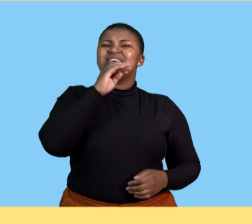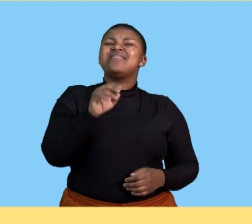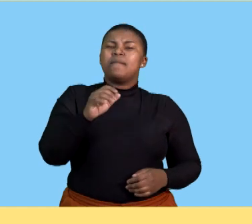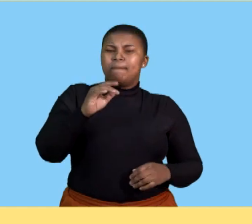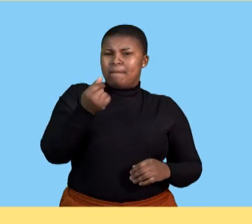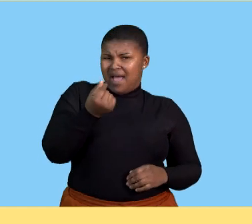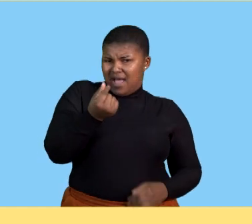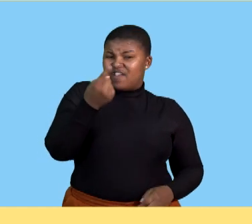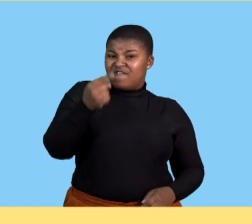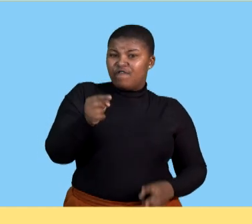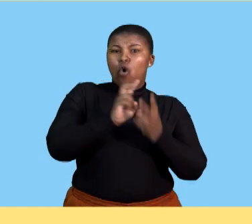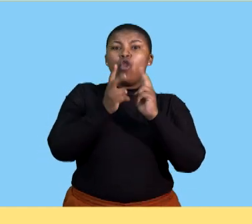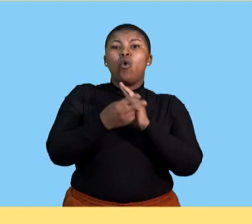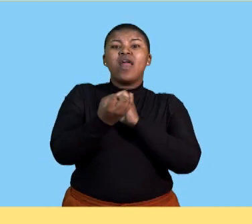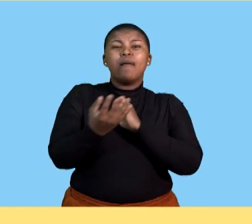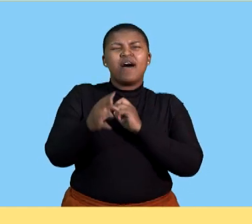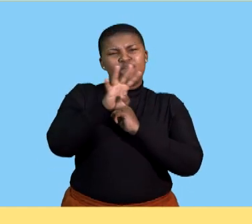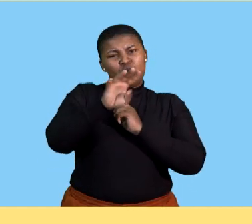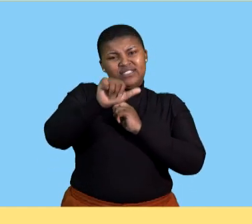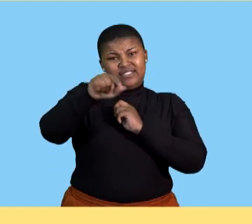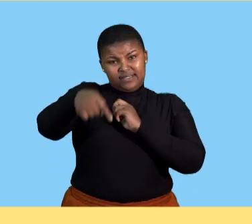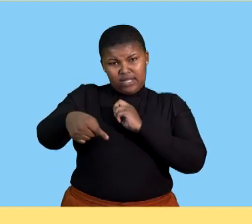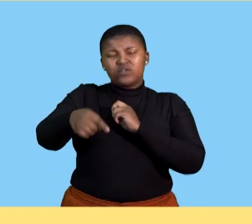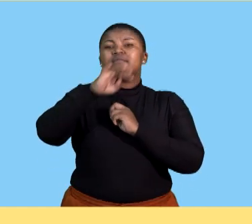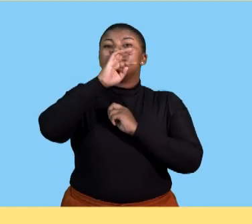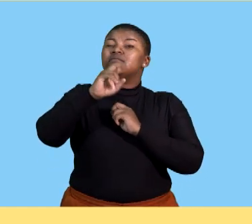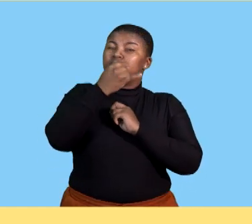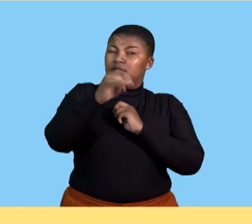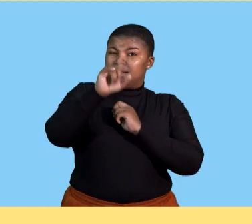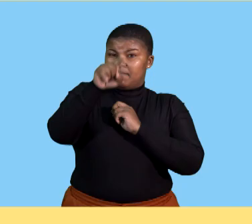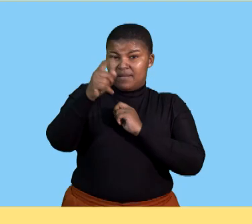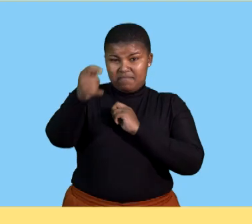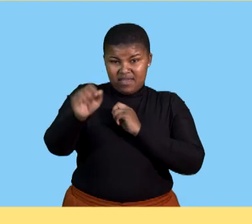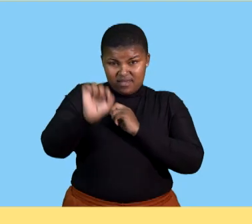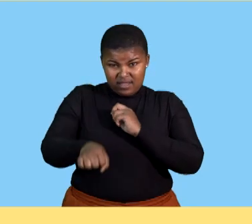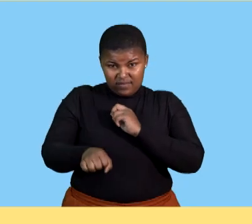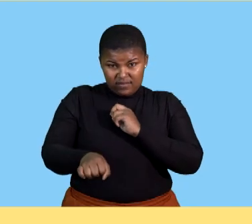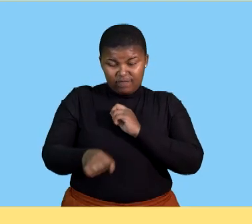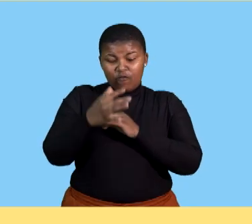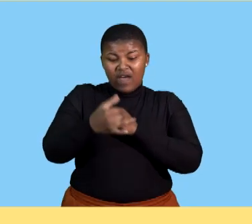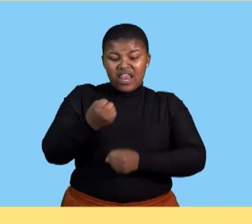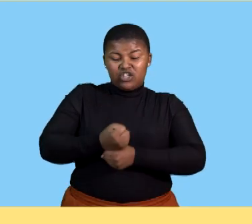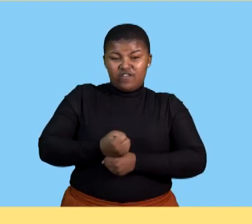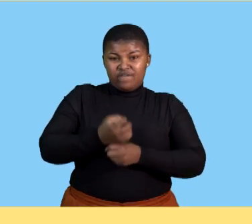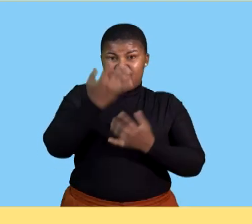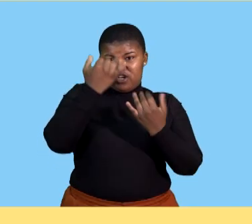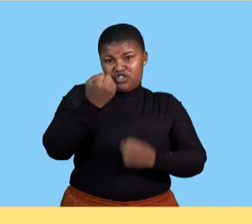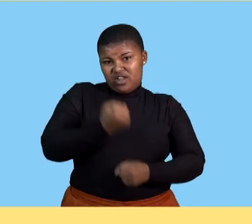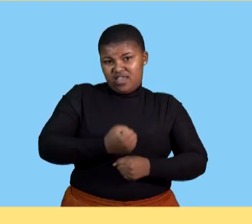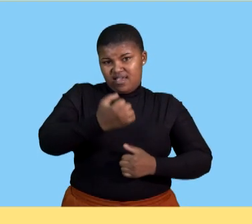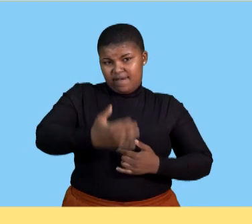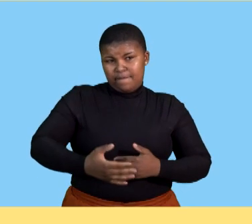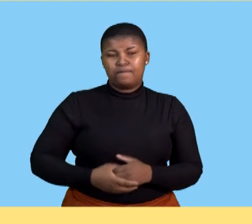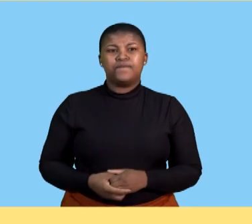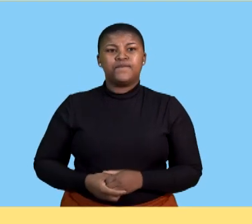here is 46,000. This is what we're owing at the end of this financial year,